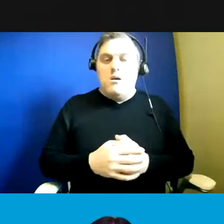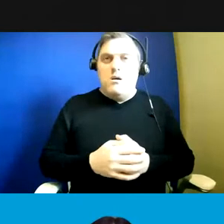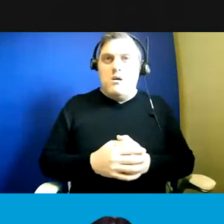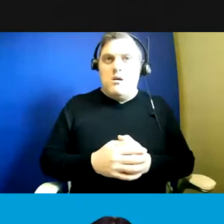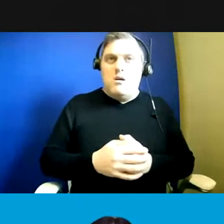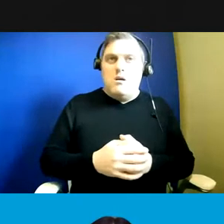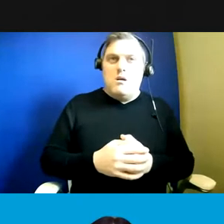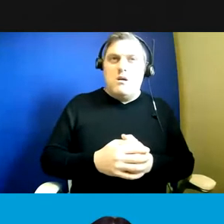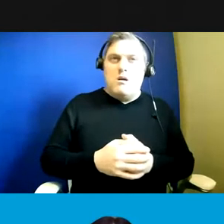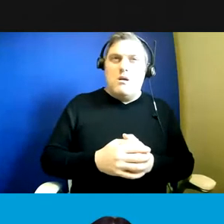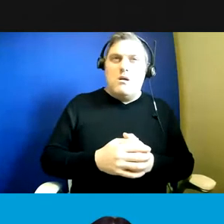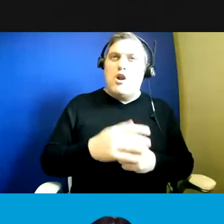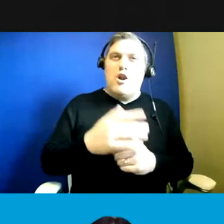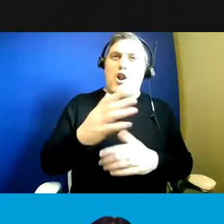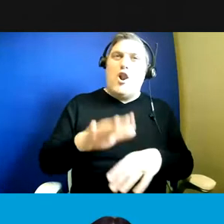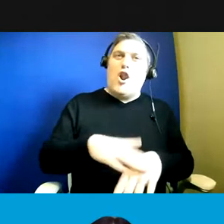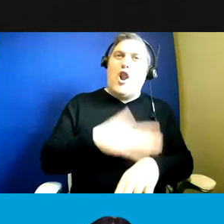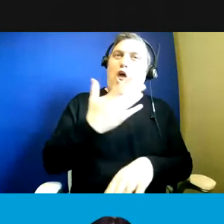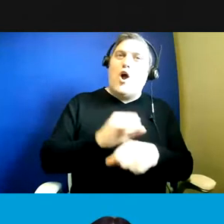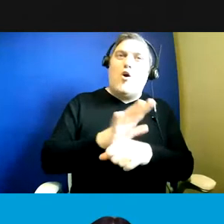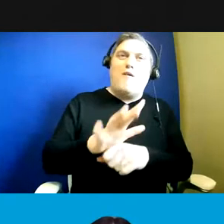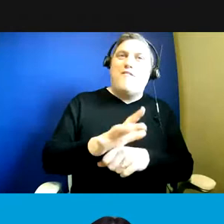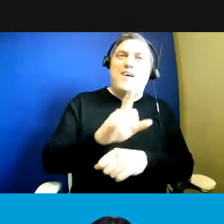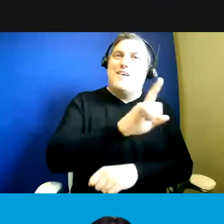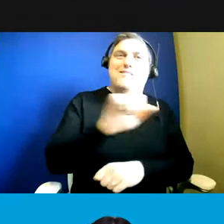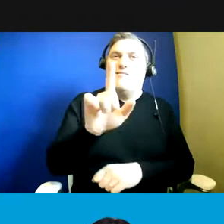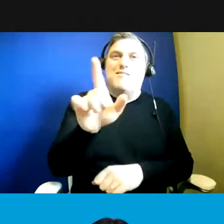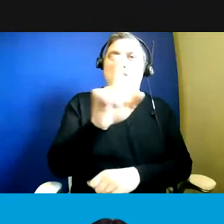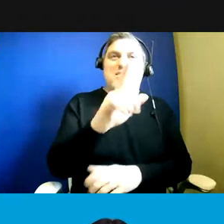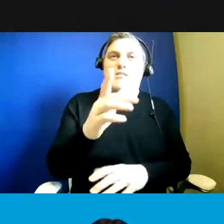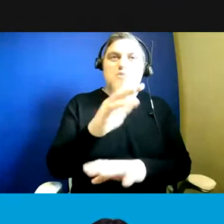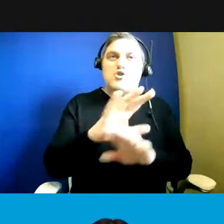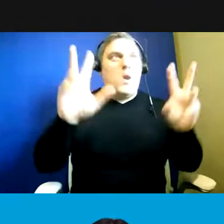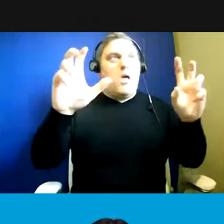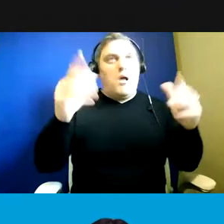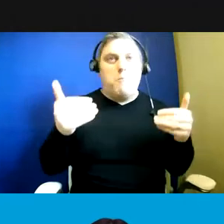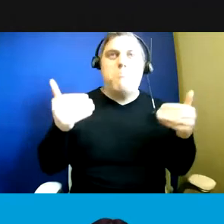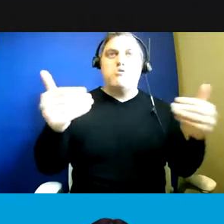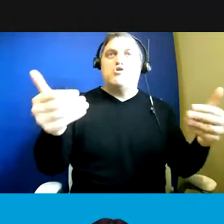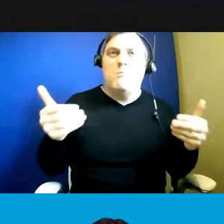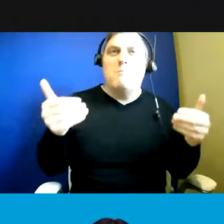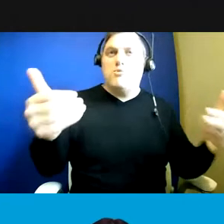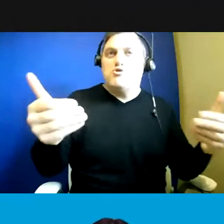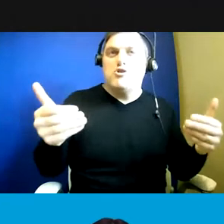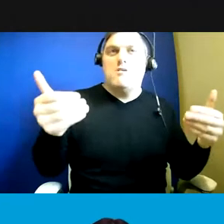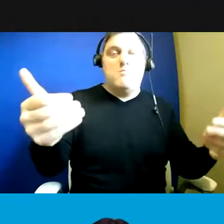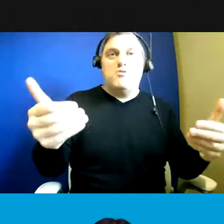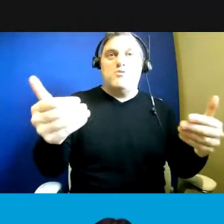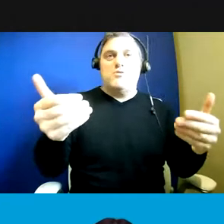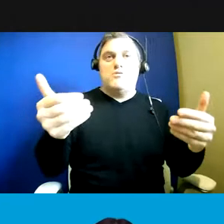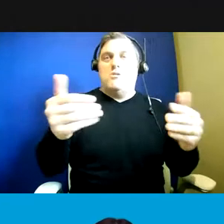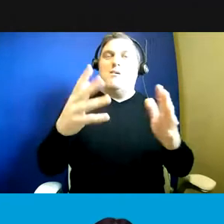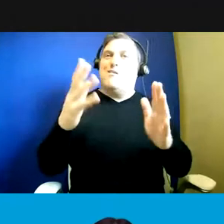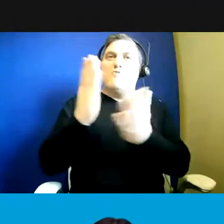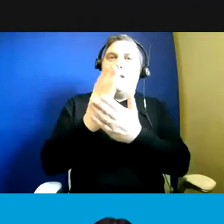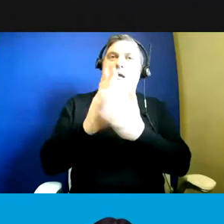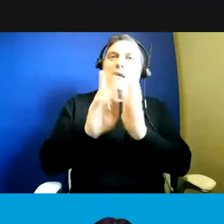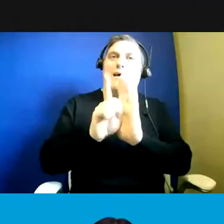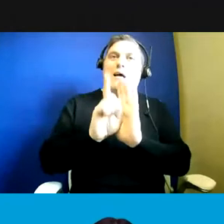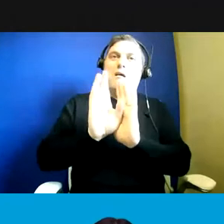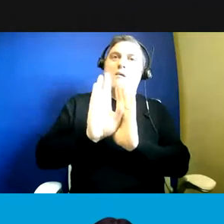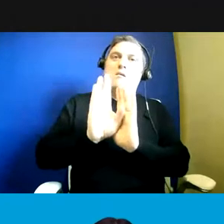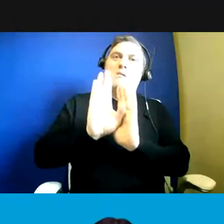I'll get better. And long COVID doesn't seem to follow that rule. So rather than that getting better constantly, we do get dips. We do get,